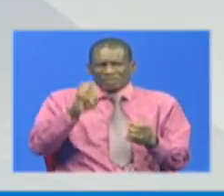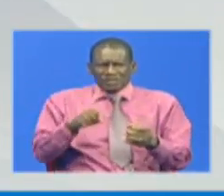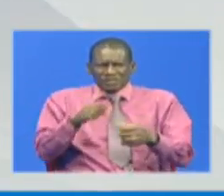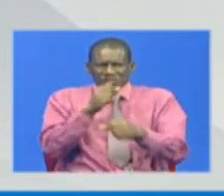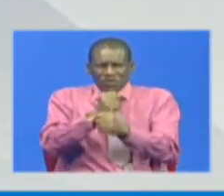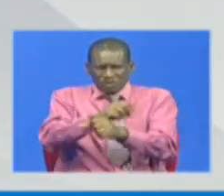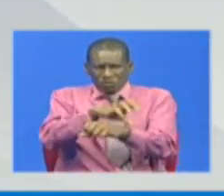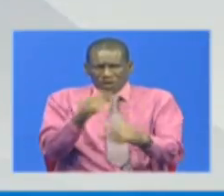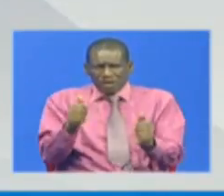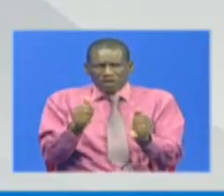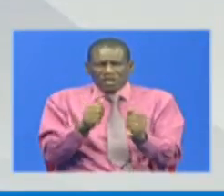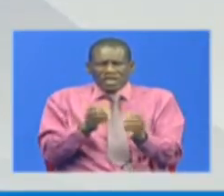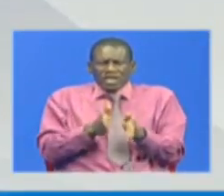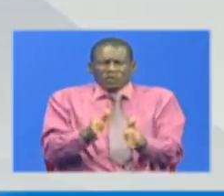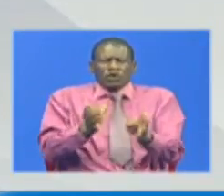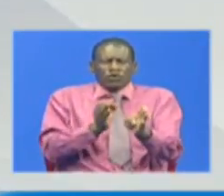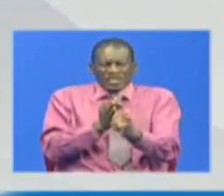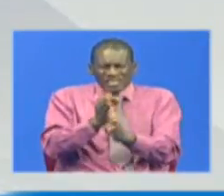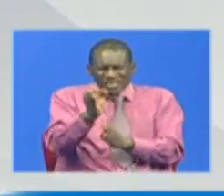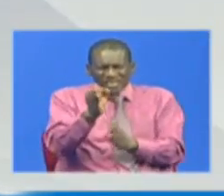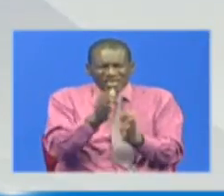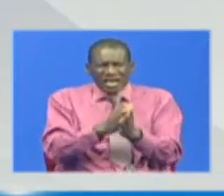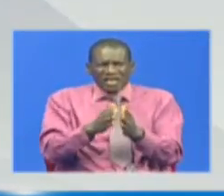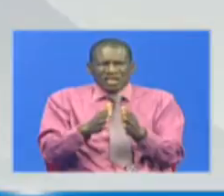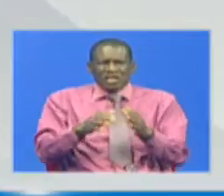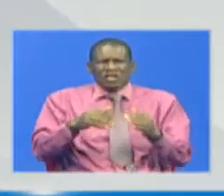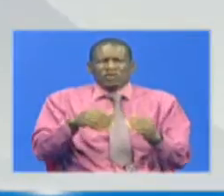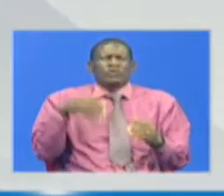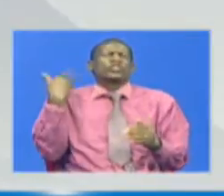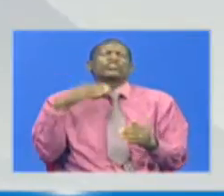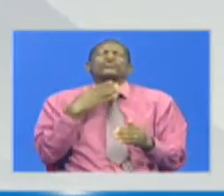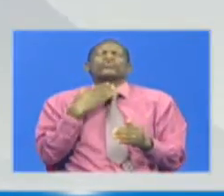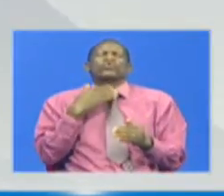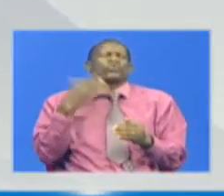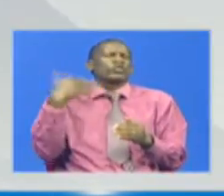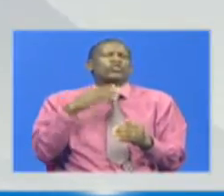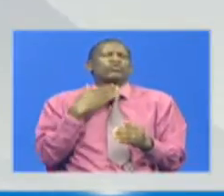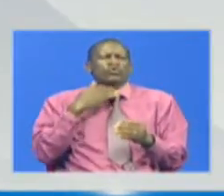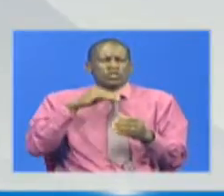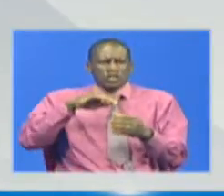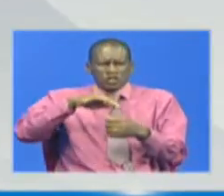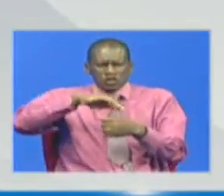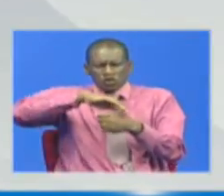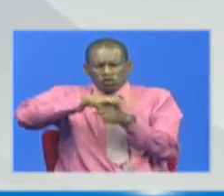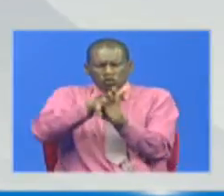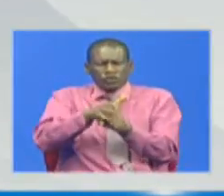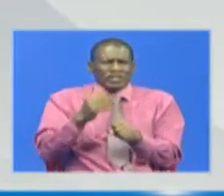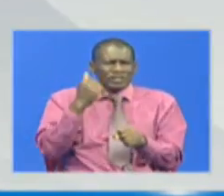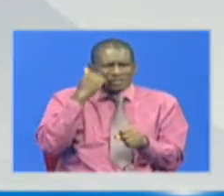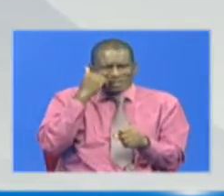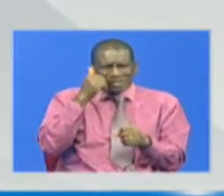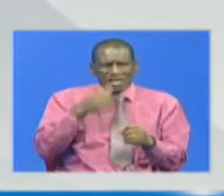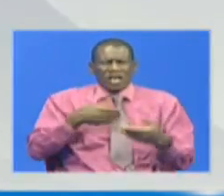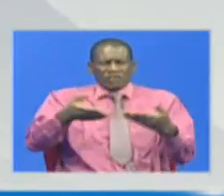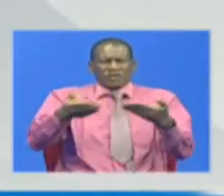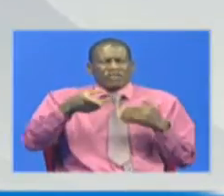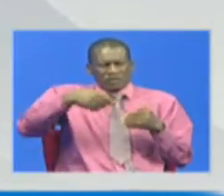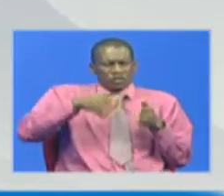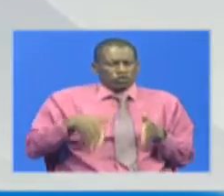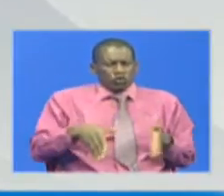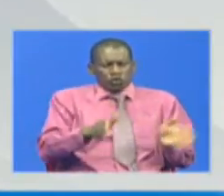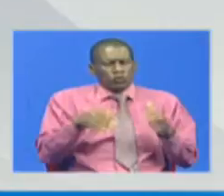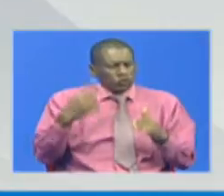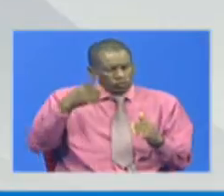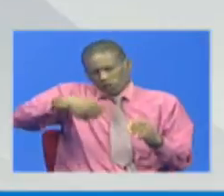of integrity and the likes? Because we don't want, you know, the COVID pandemic has granted an opportunity for us to